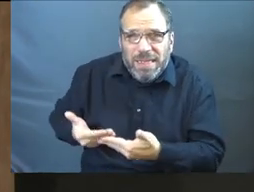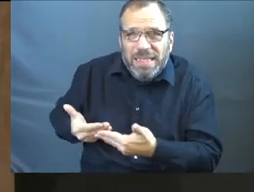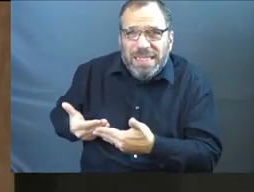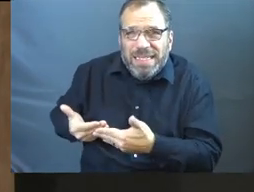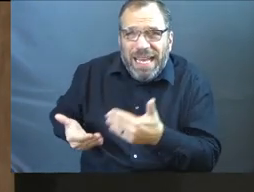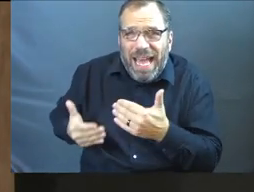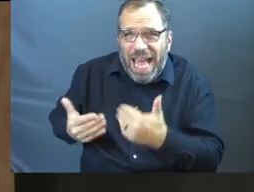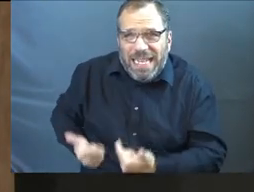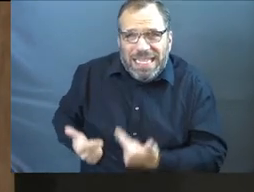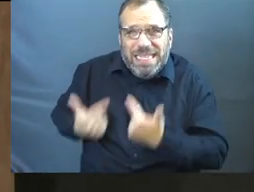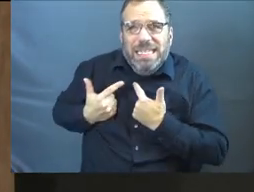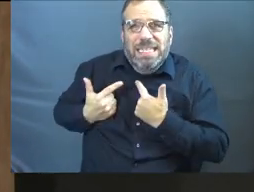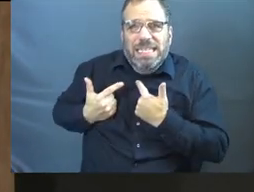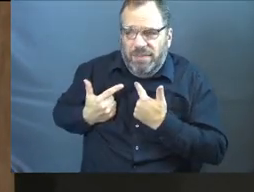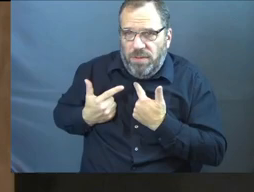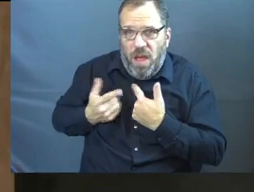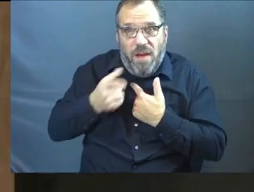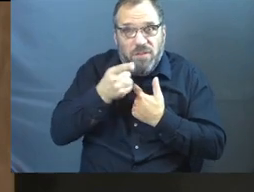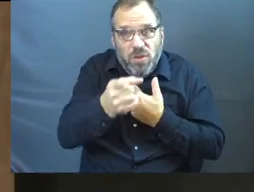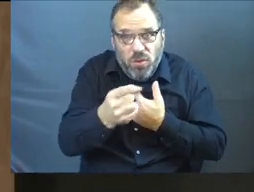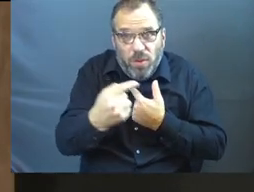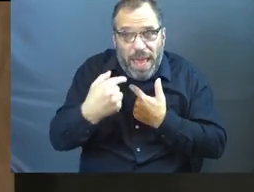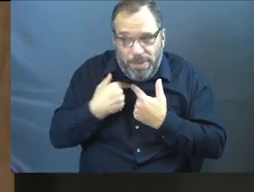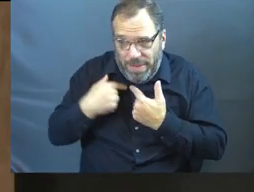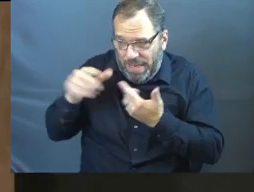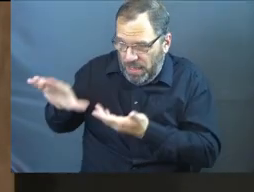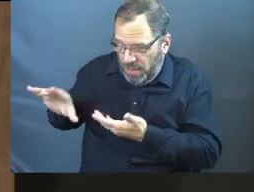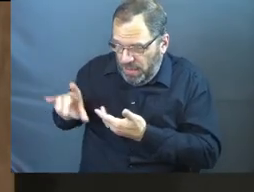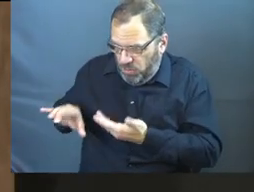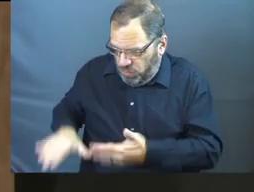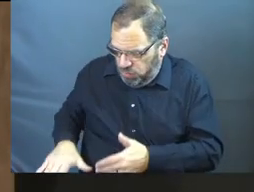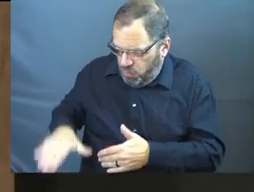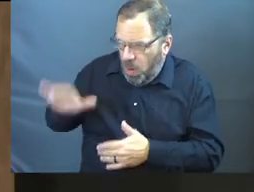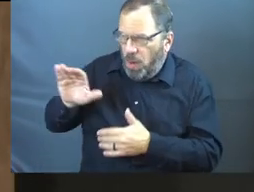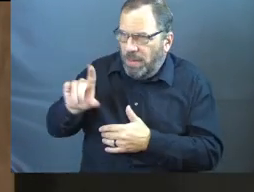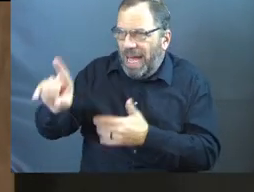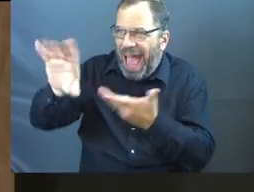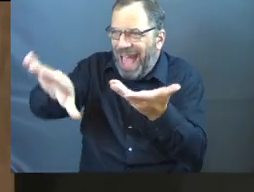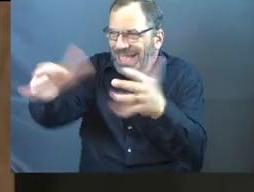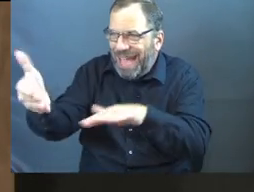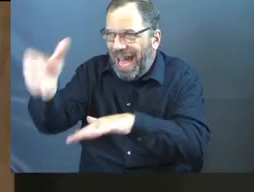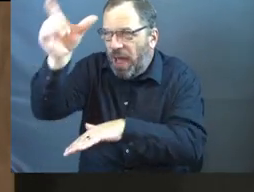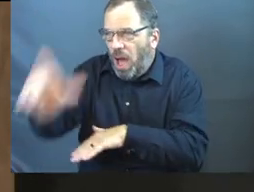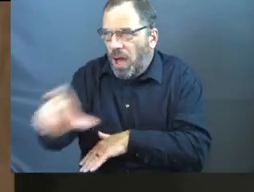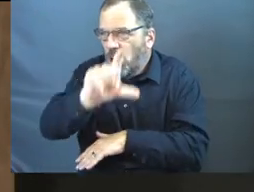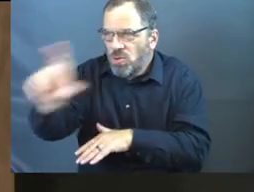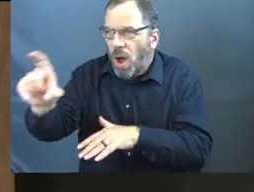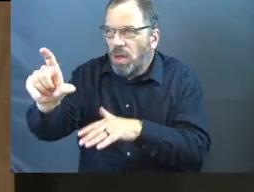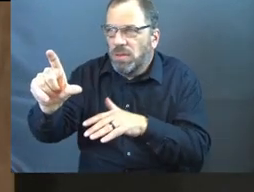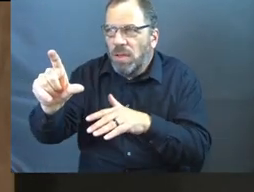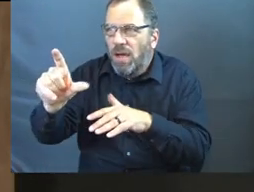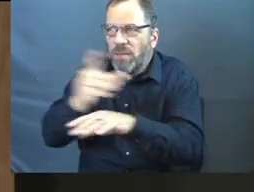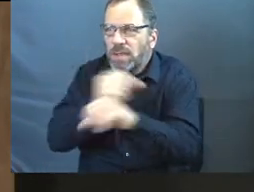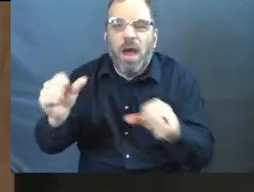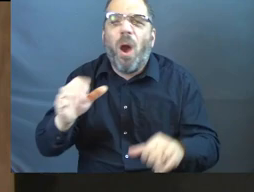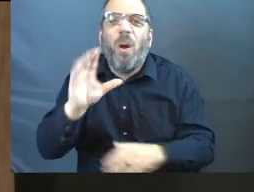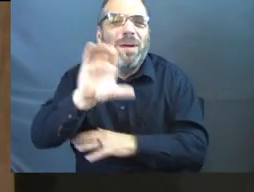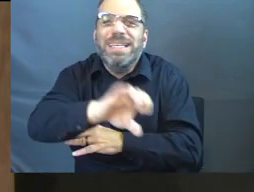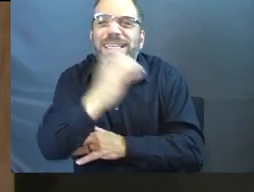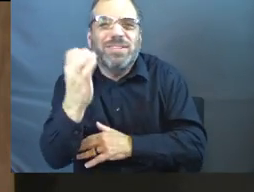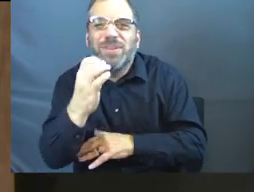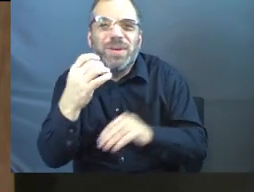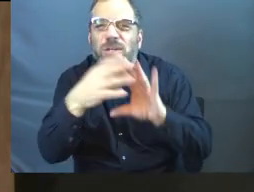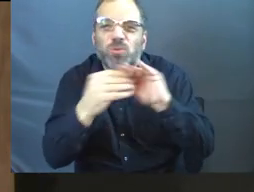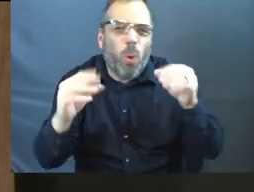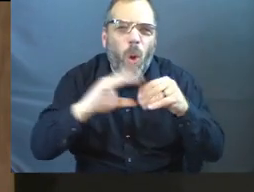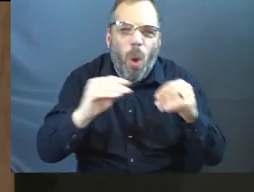state and lived this life for us to one day die so that we can spend eternity with him. It's so easy around Easter to really dig into